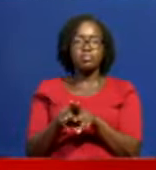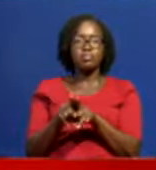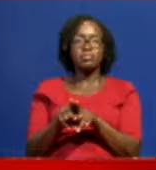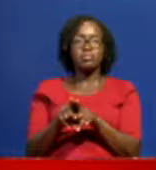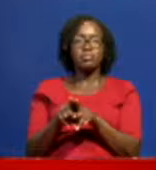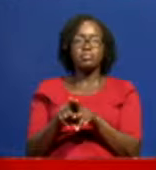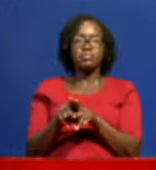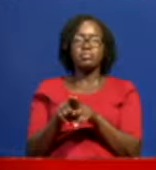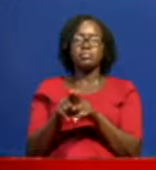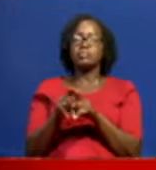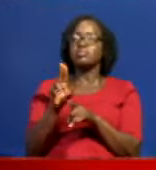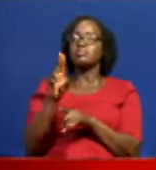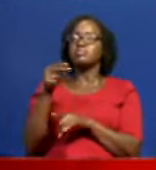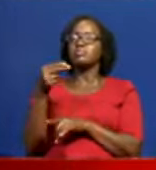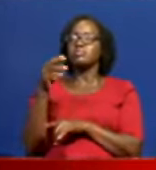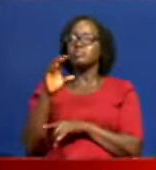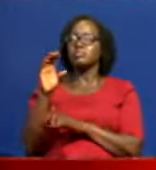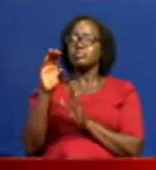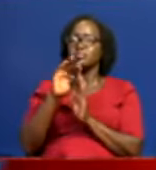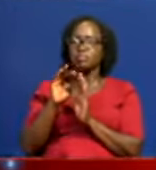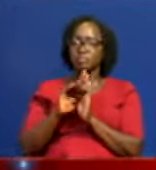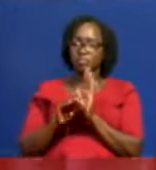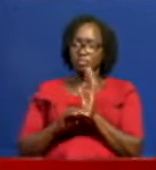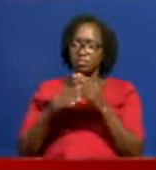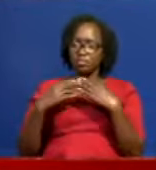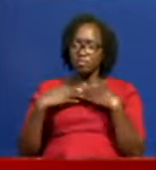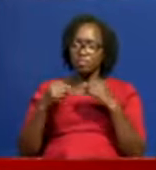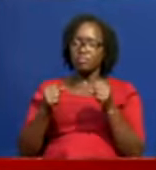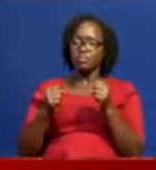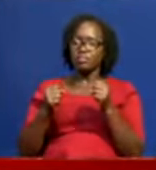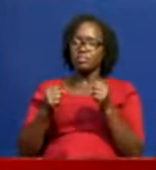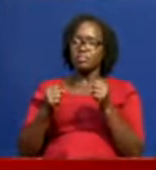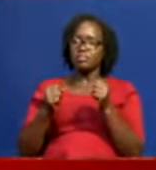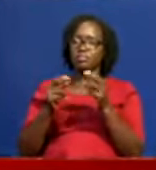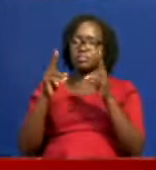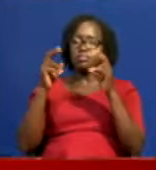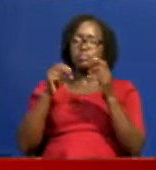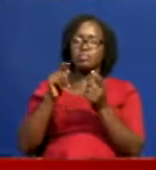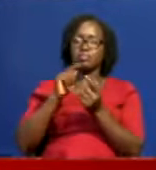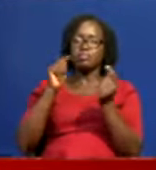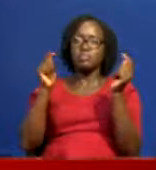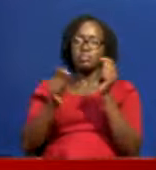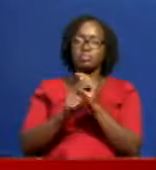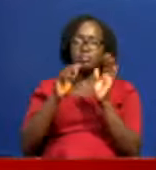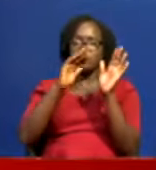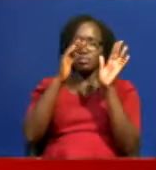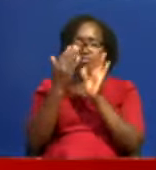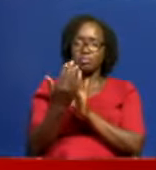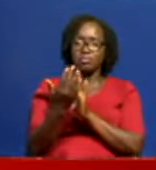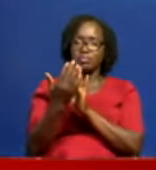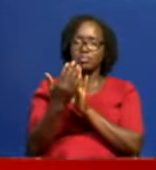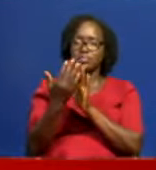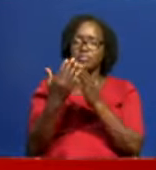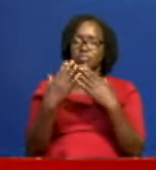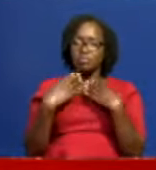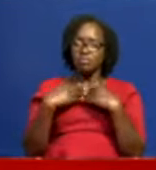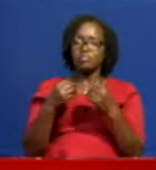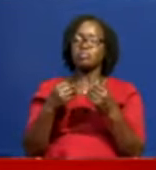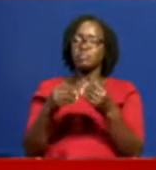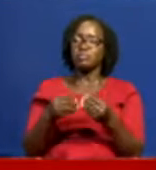our universal health coverage program has set in motion a transformative approach to health